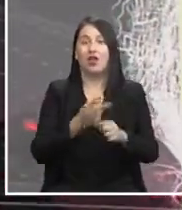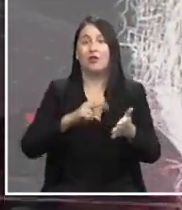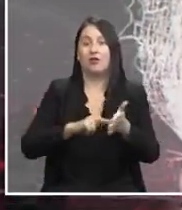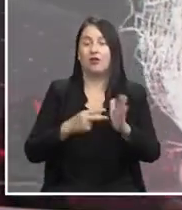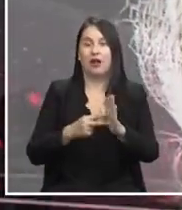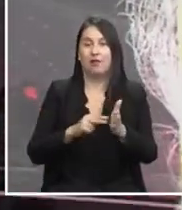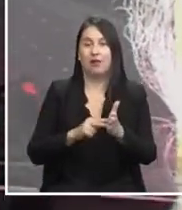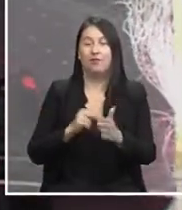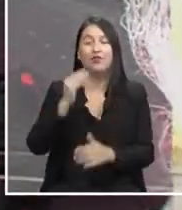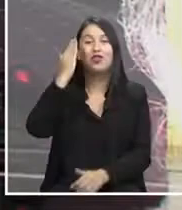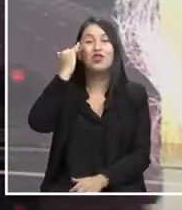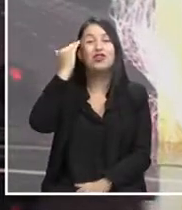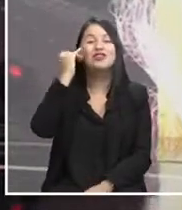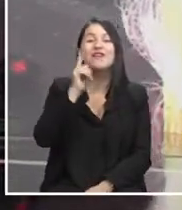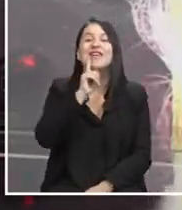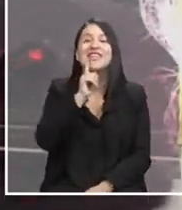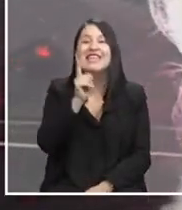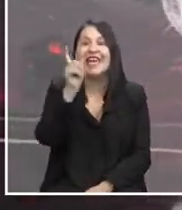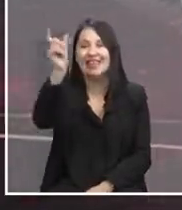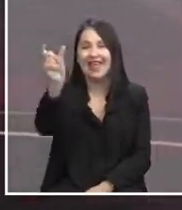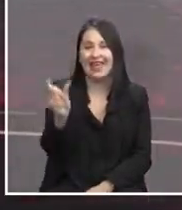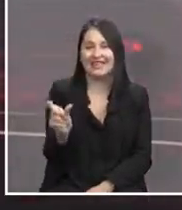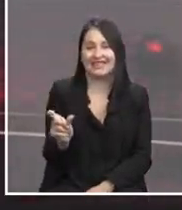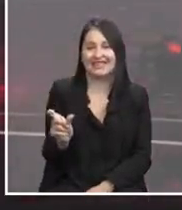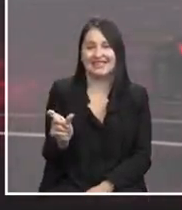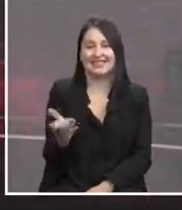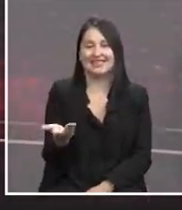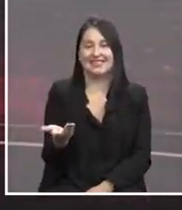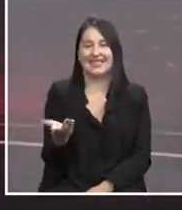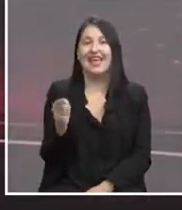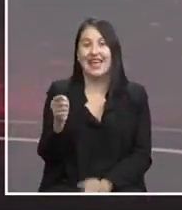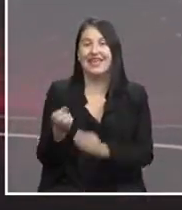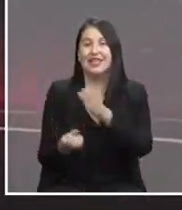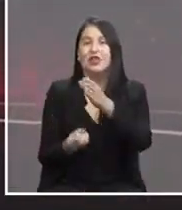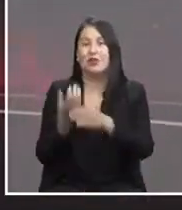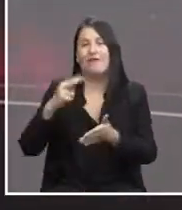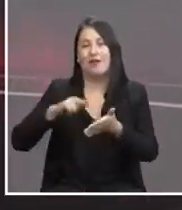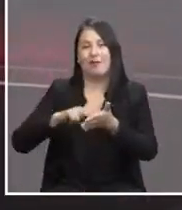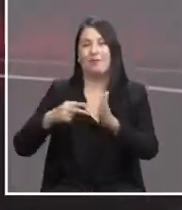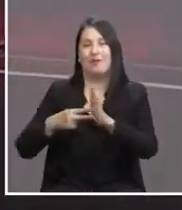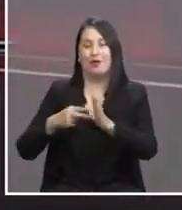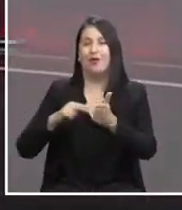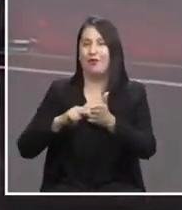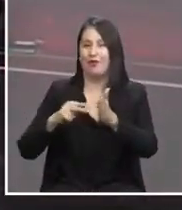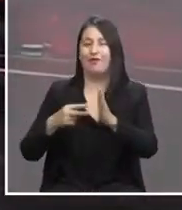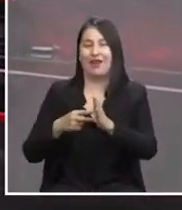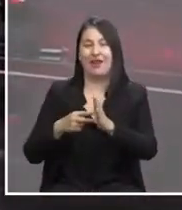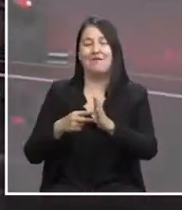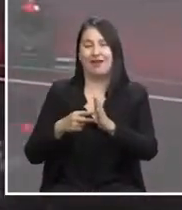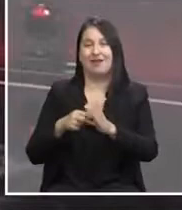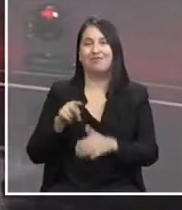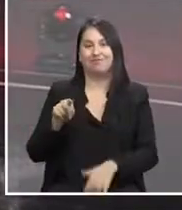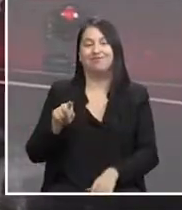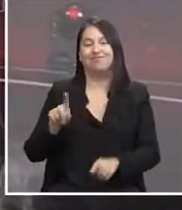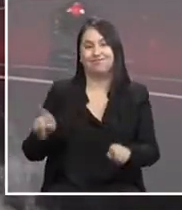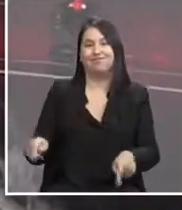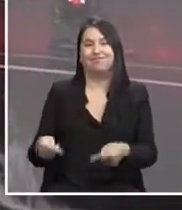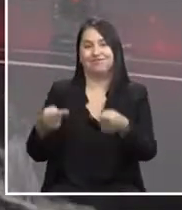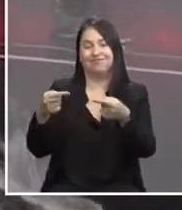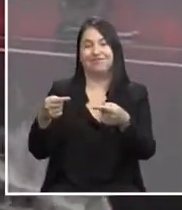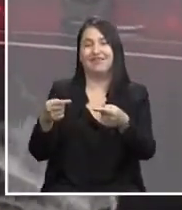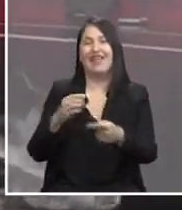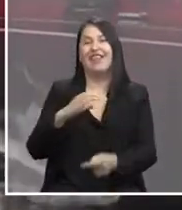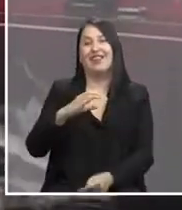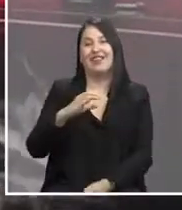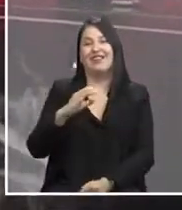new grammar of cyber conflictuality. In the former wars, you knew the